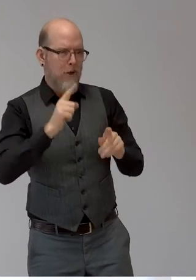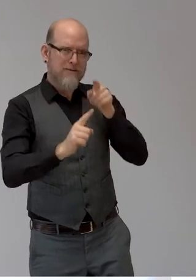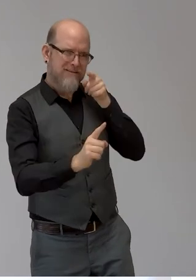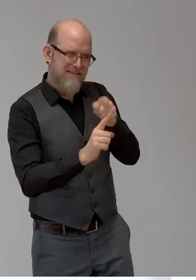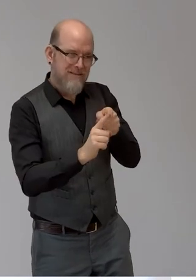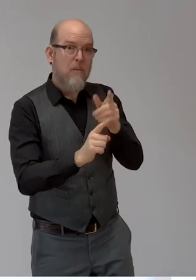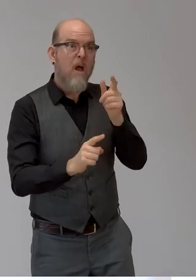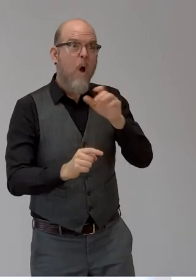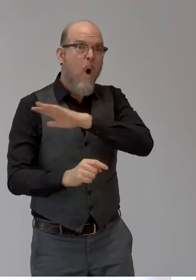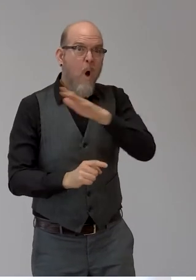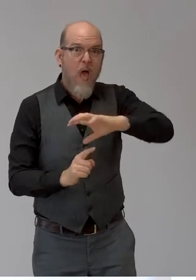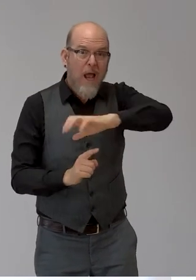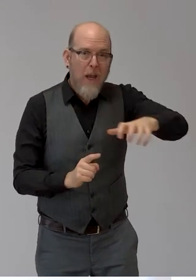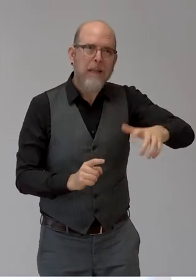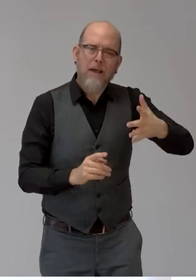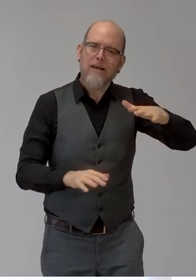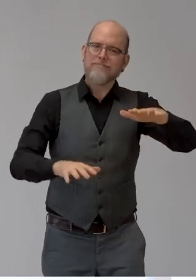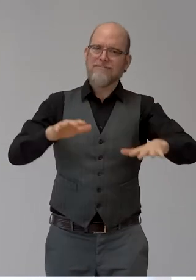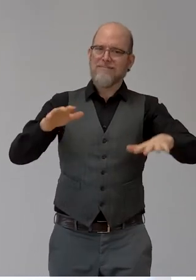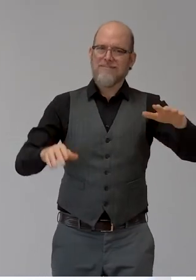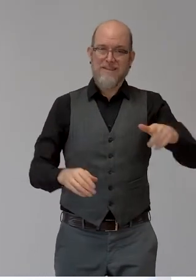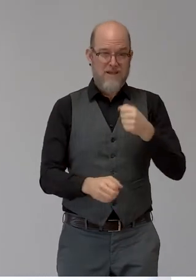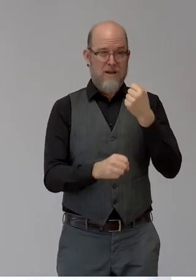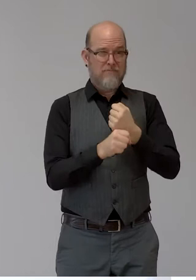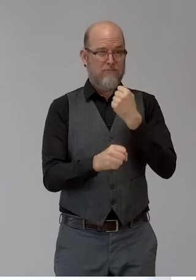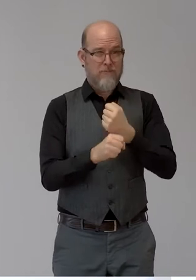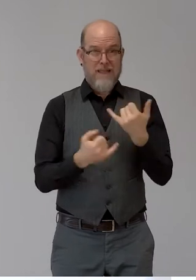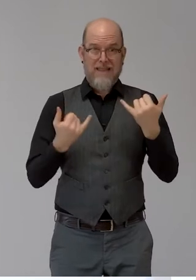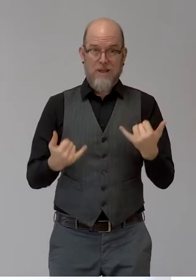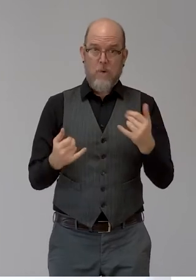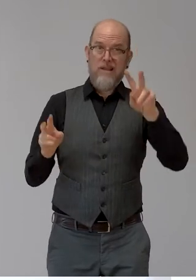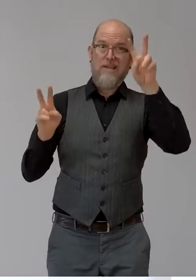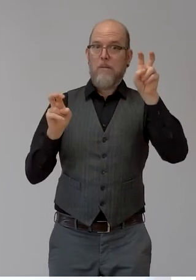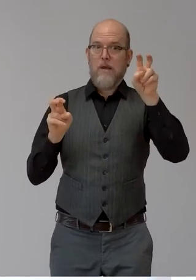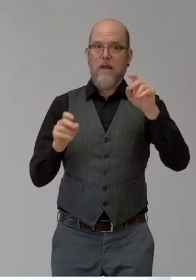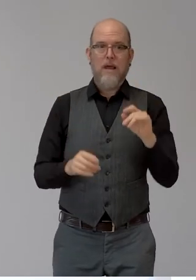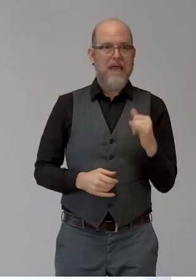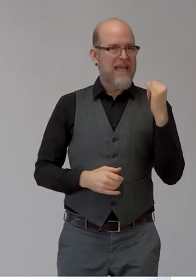conference this year is about this topic and ICT, I think that